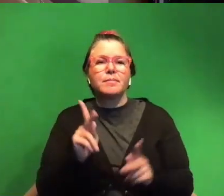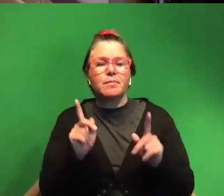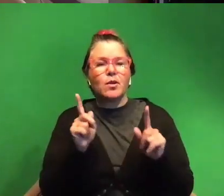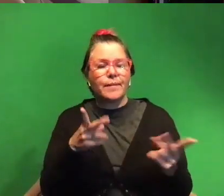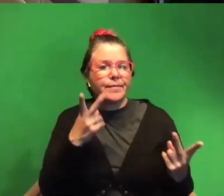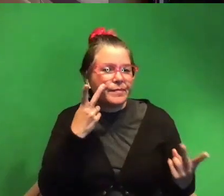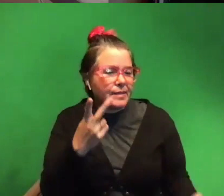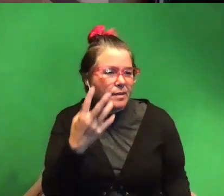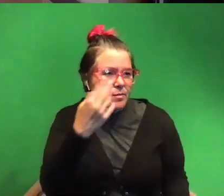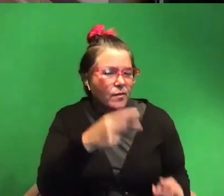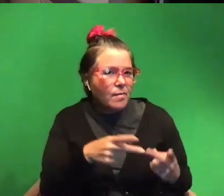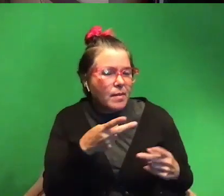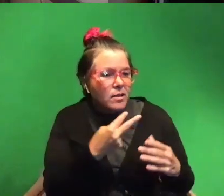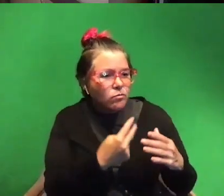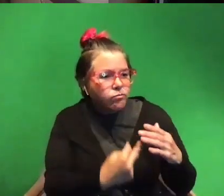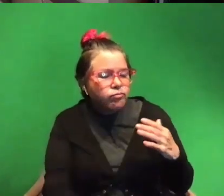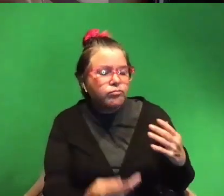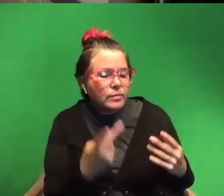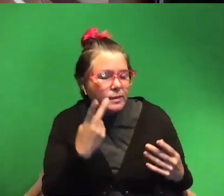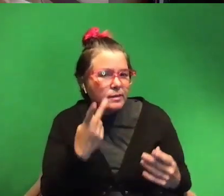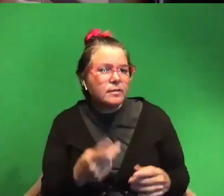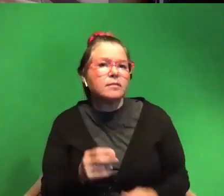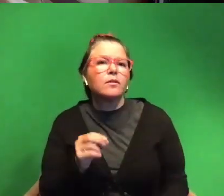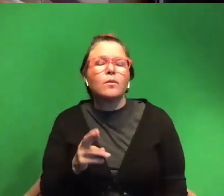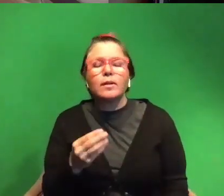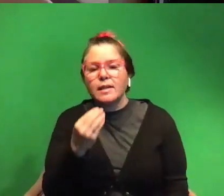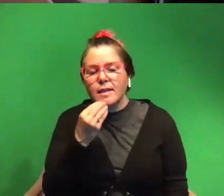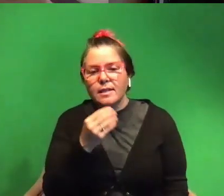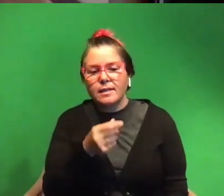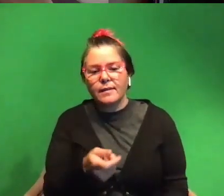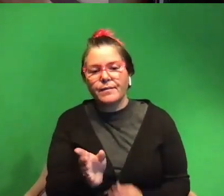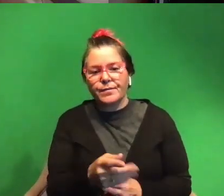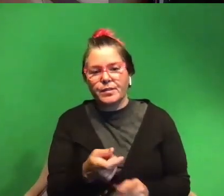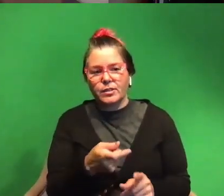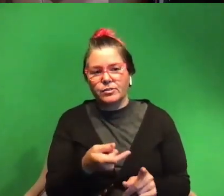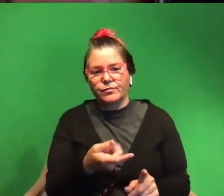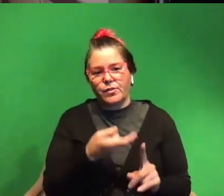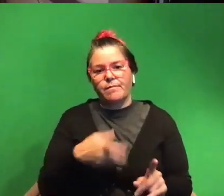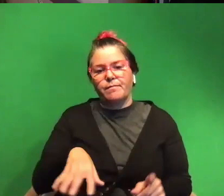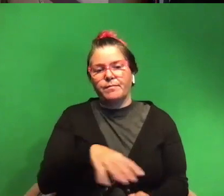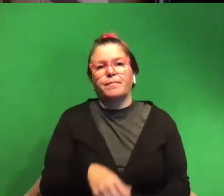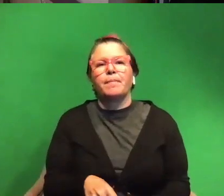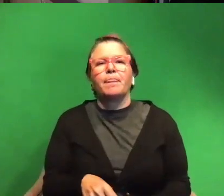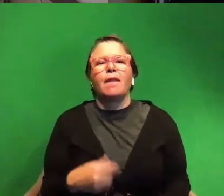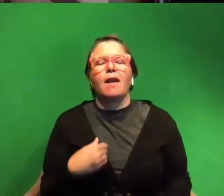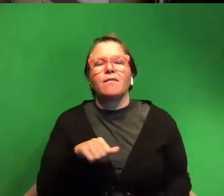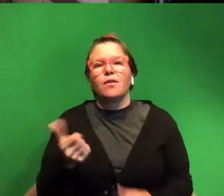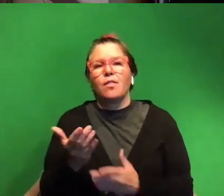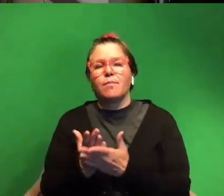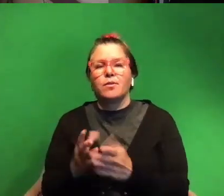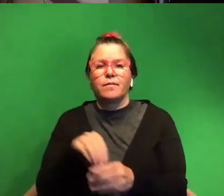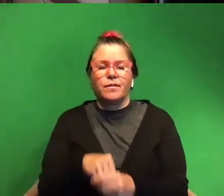a beautiful place underwater and seeing it, or eating the fish, that grow on there. There's also this other component of